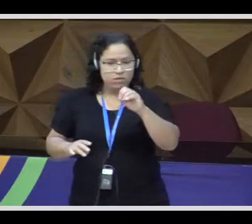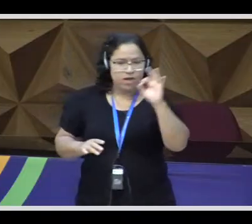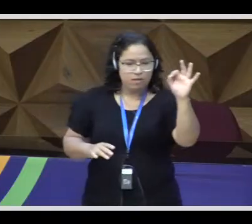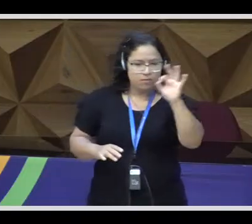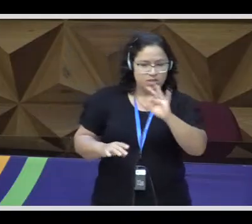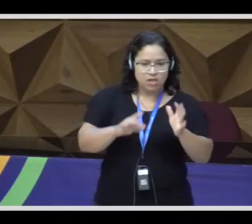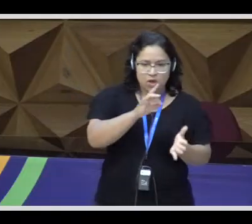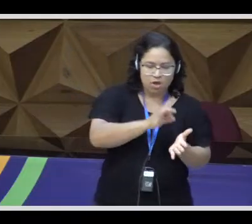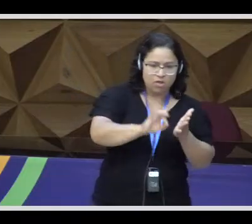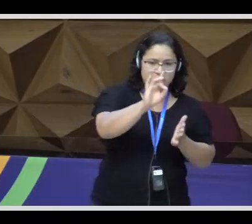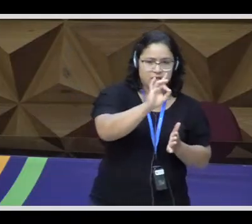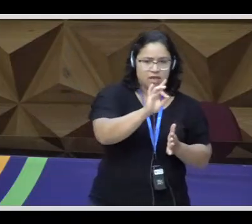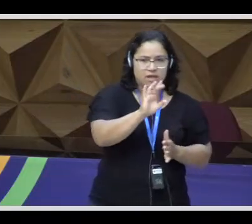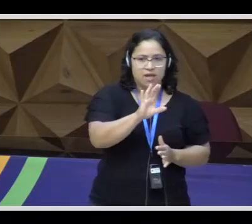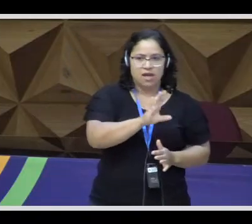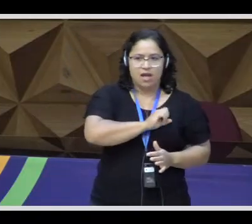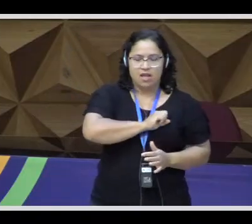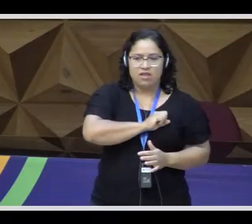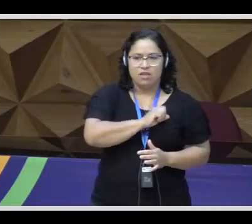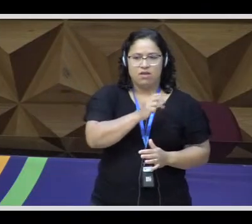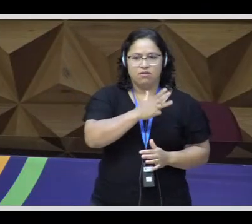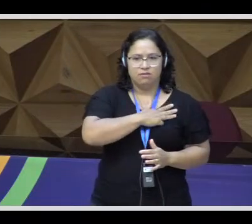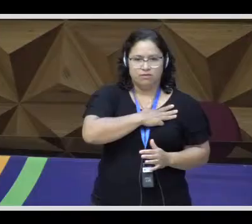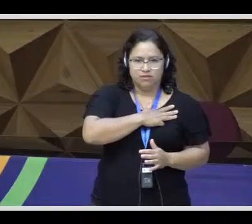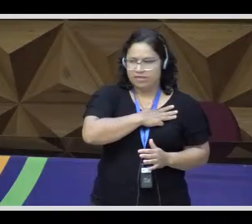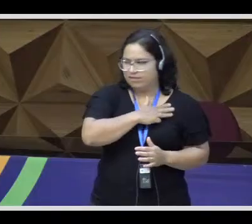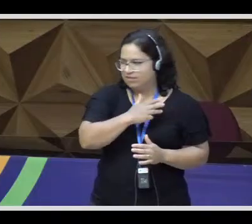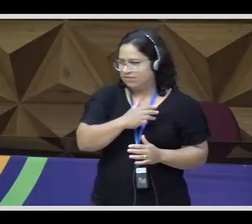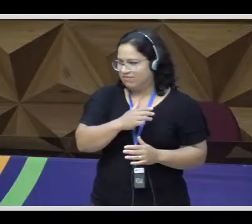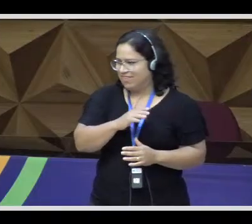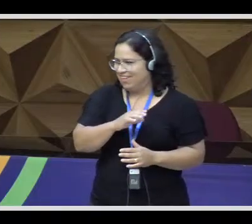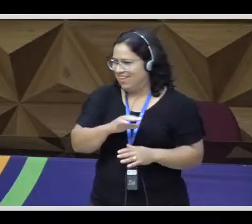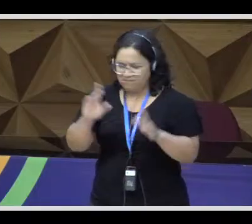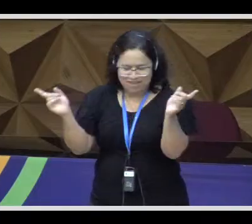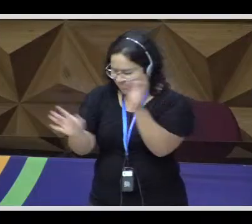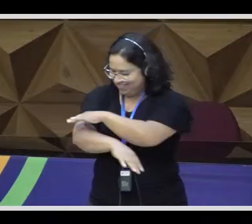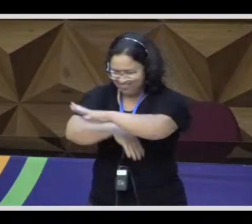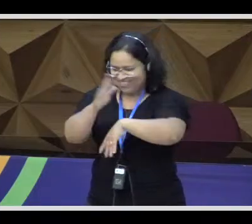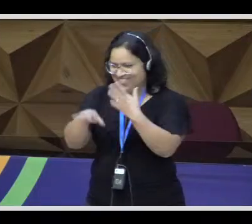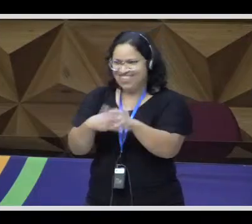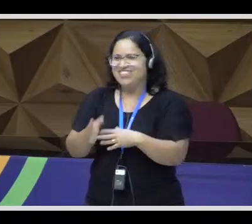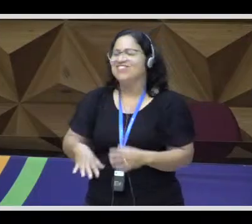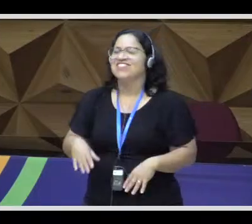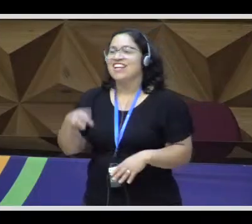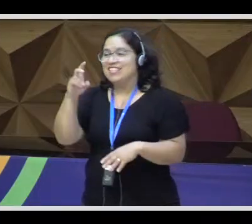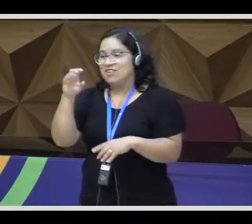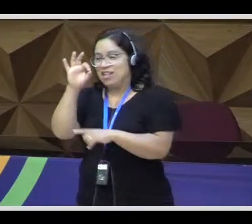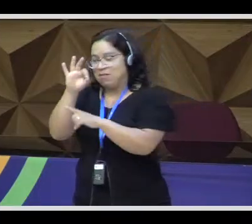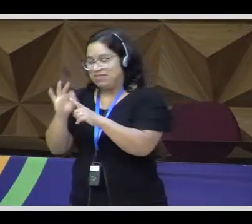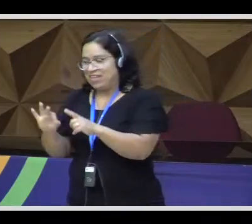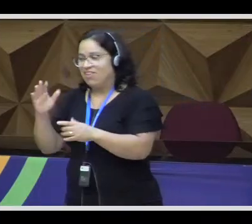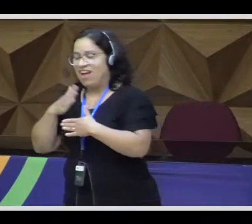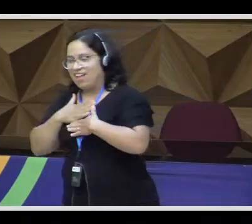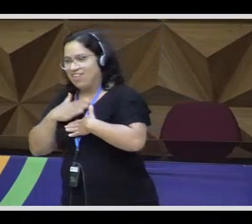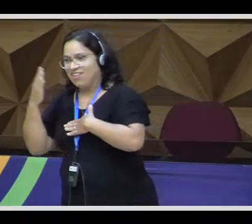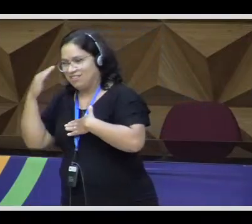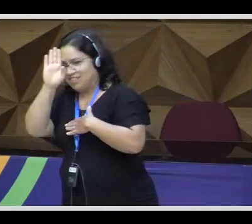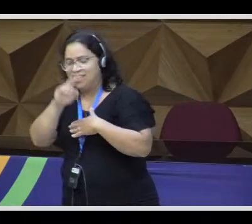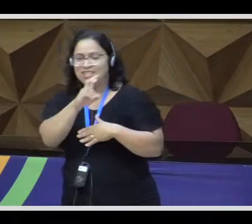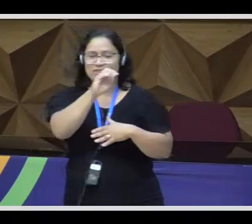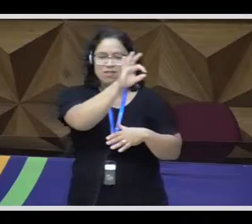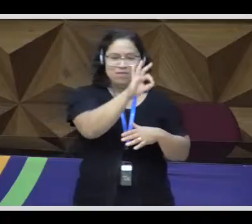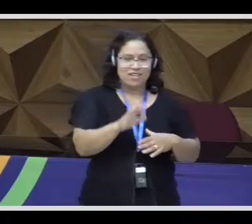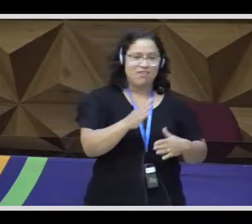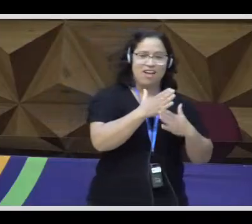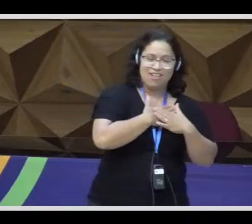love Lula, or love Bolsonaro in this case. My goal is to